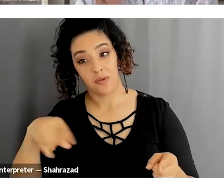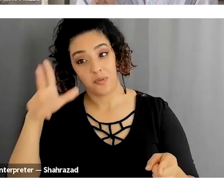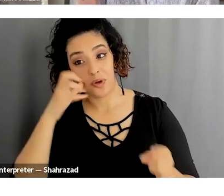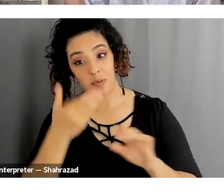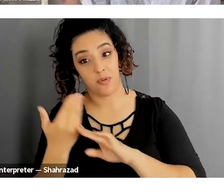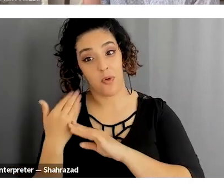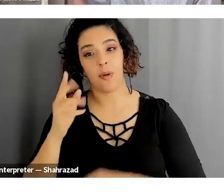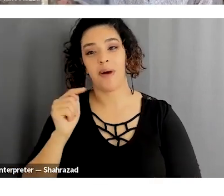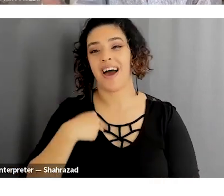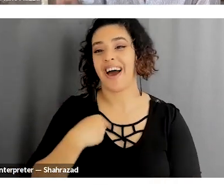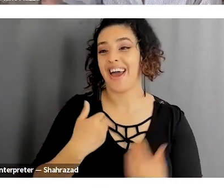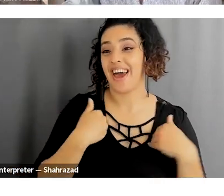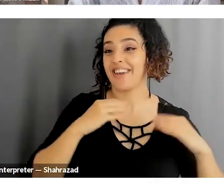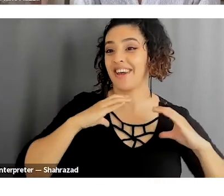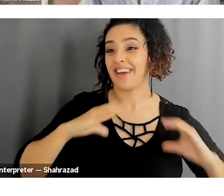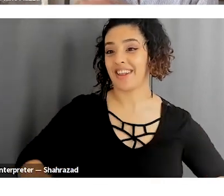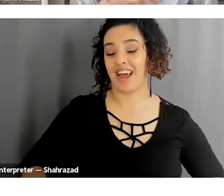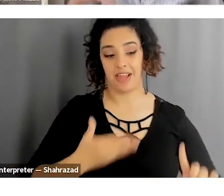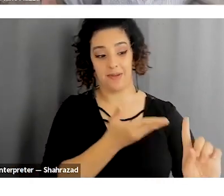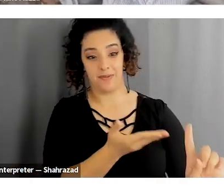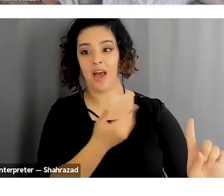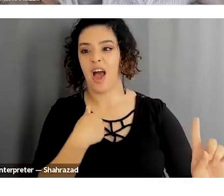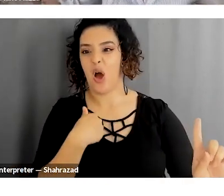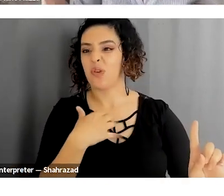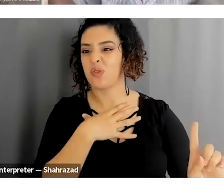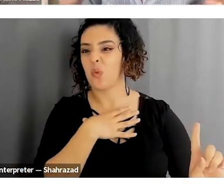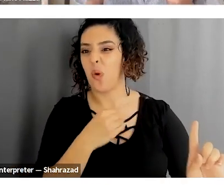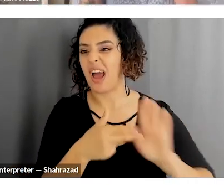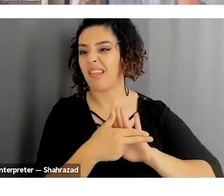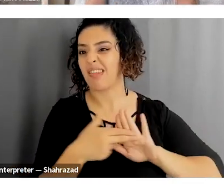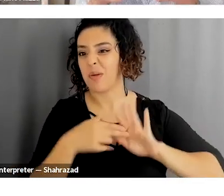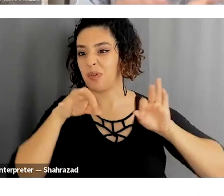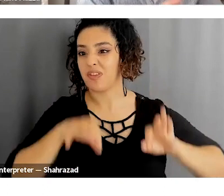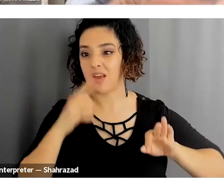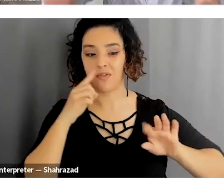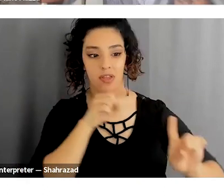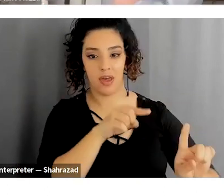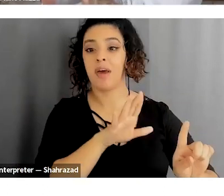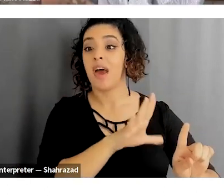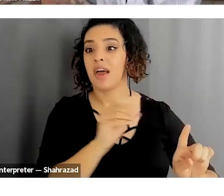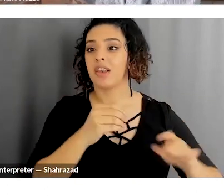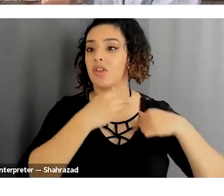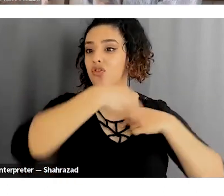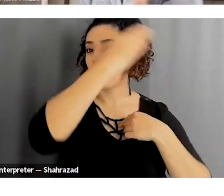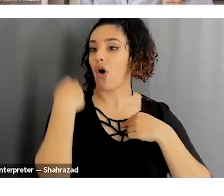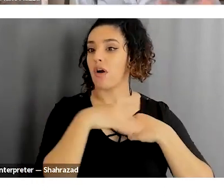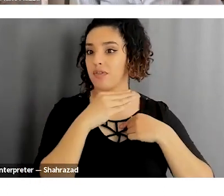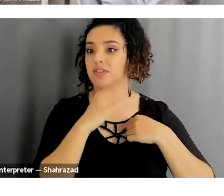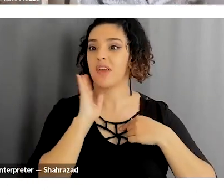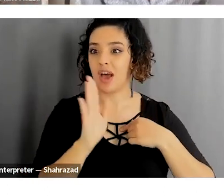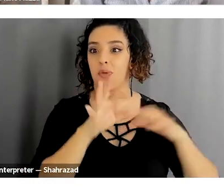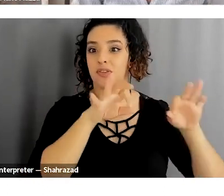had a client who I was white label or private dyeing for. I dyed a series of scarves for, and they didn't tell their store that